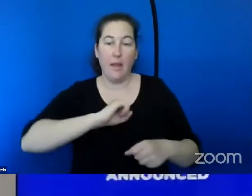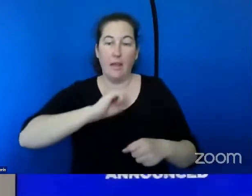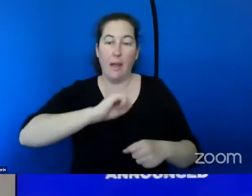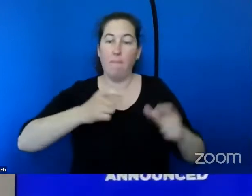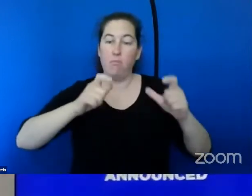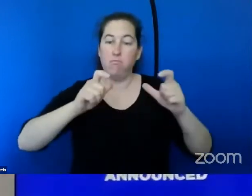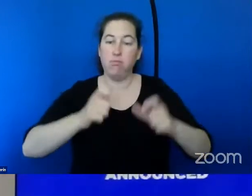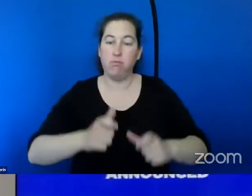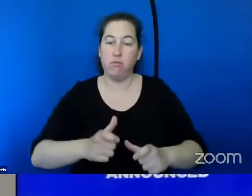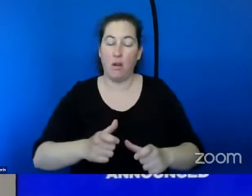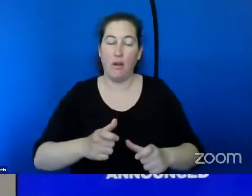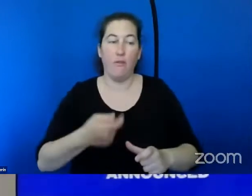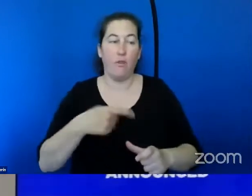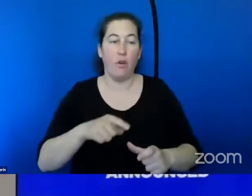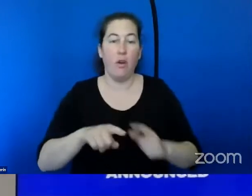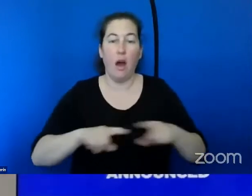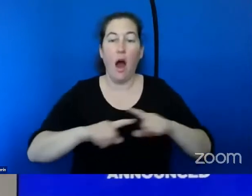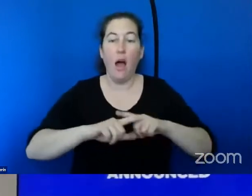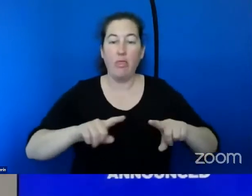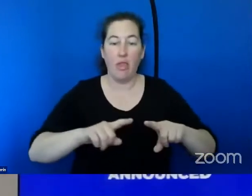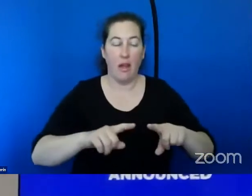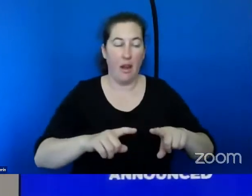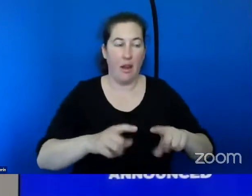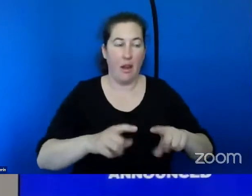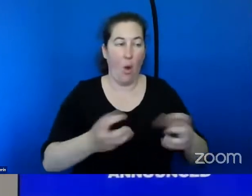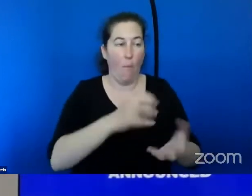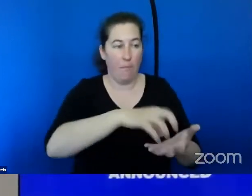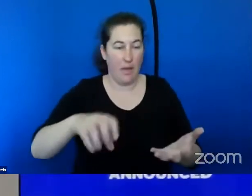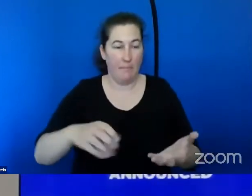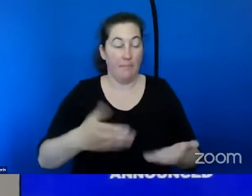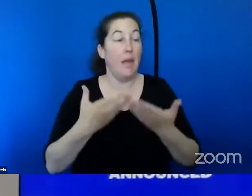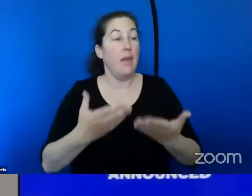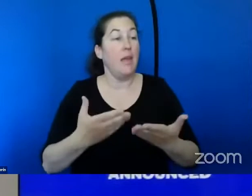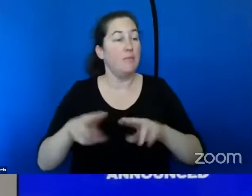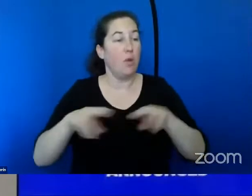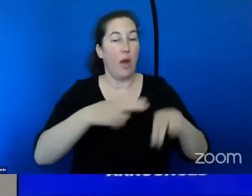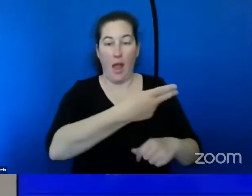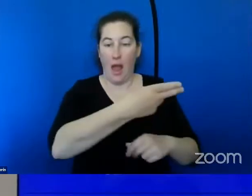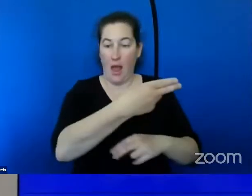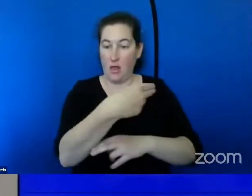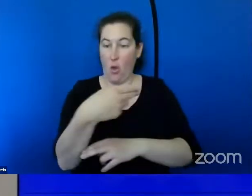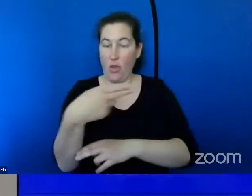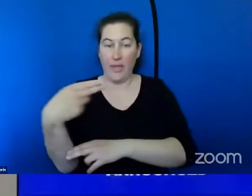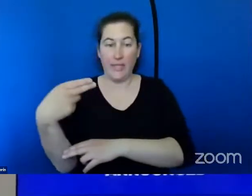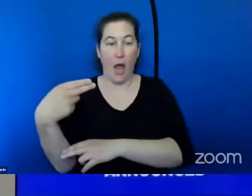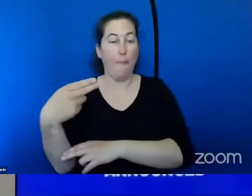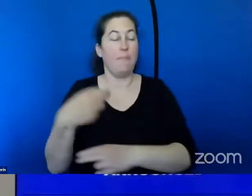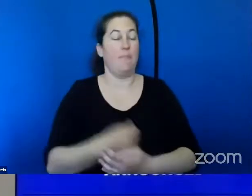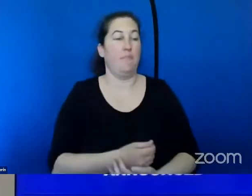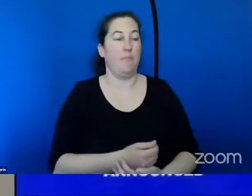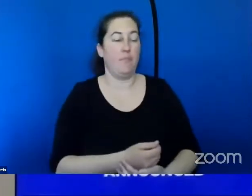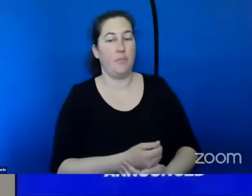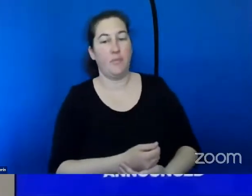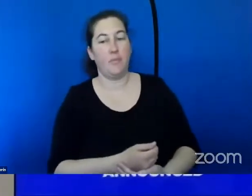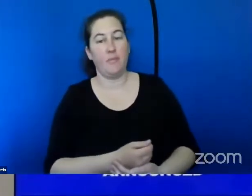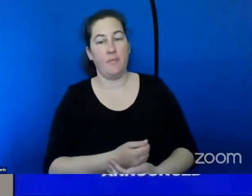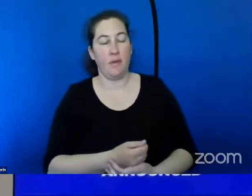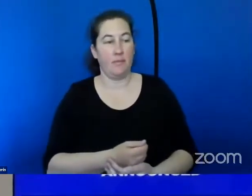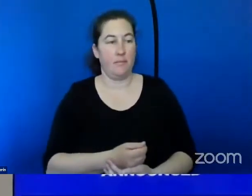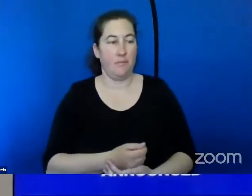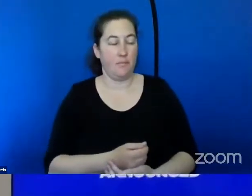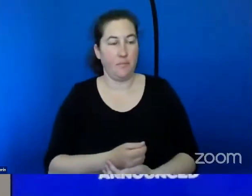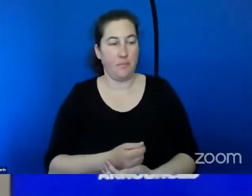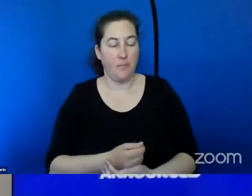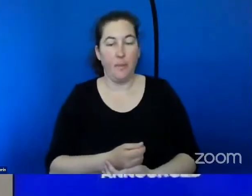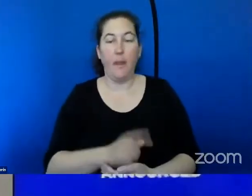our apologies for the slight difference in quality of picture, but Yayat Supriyatna is ready. He got beaten by the clock, so close.